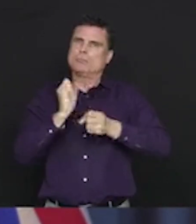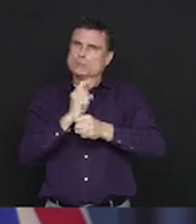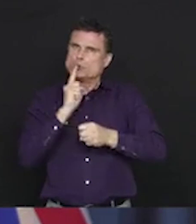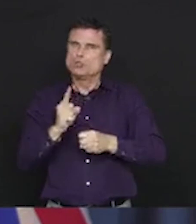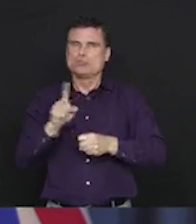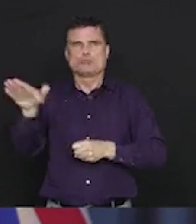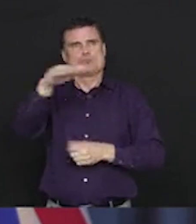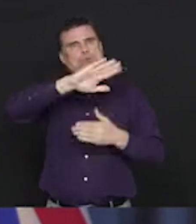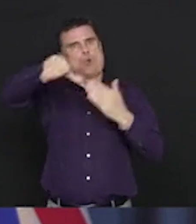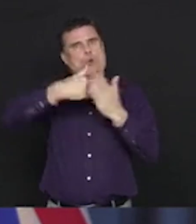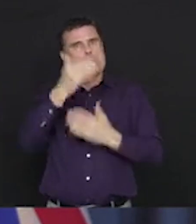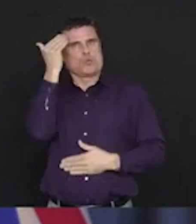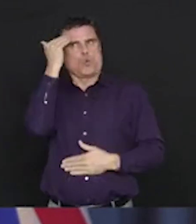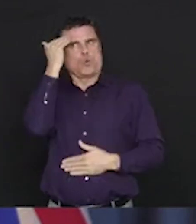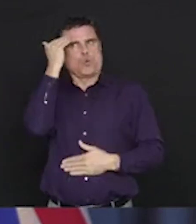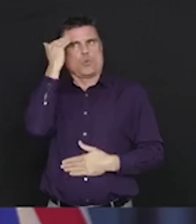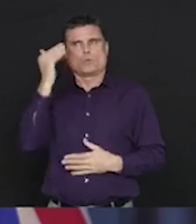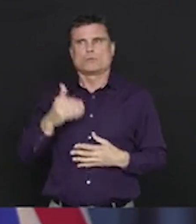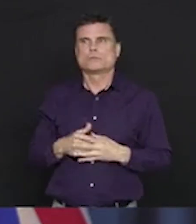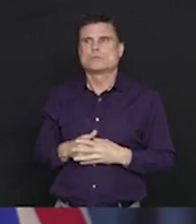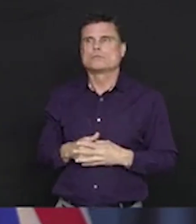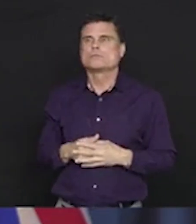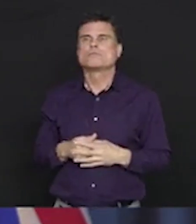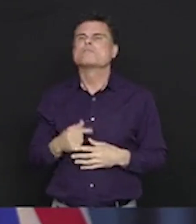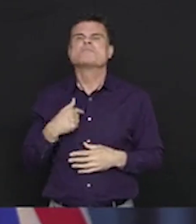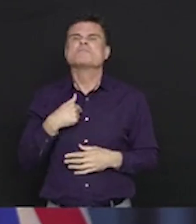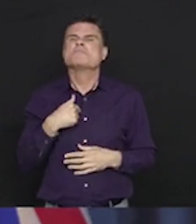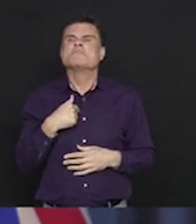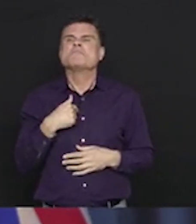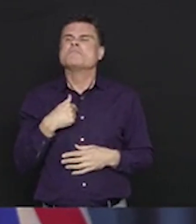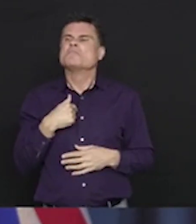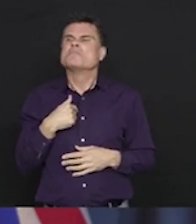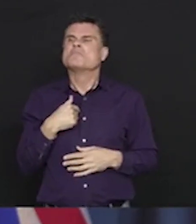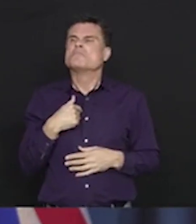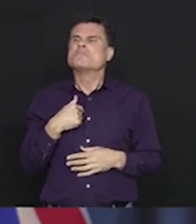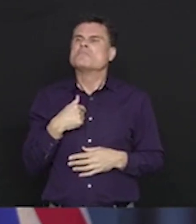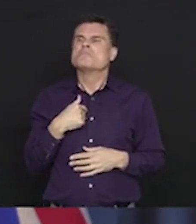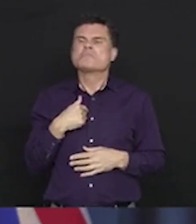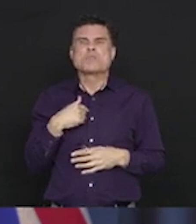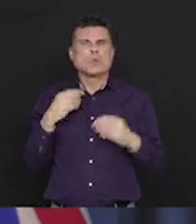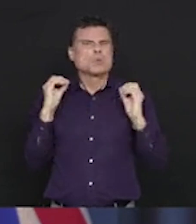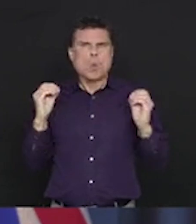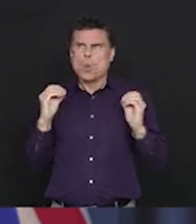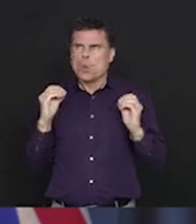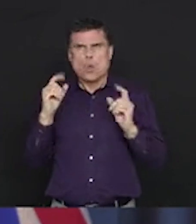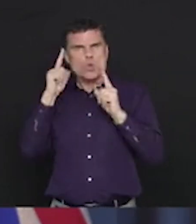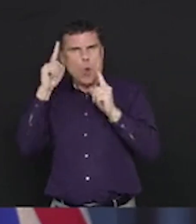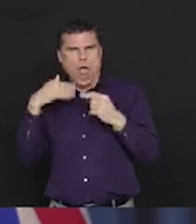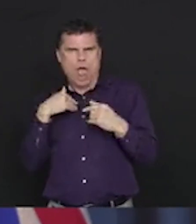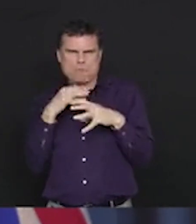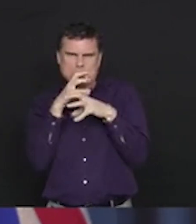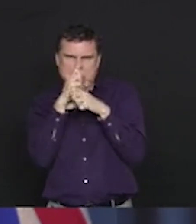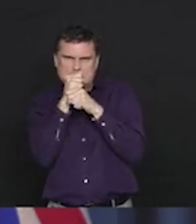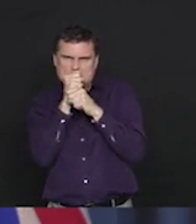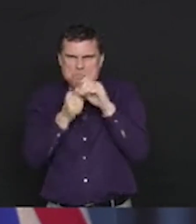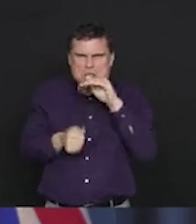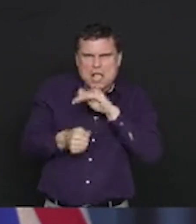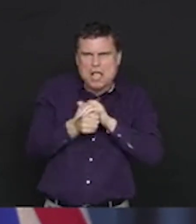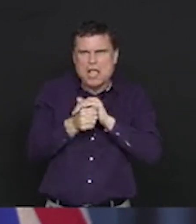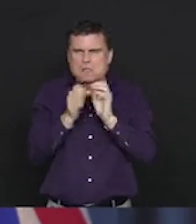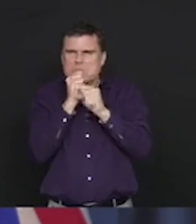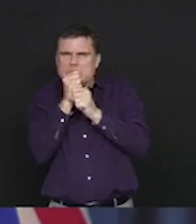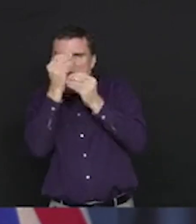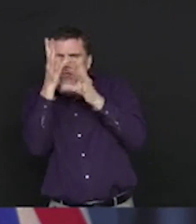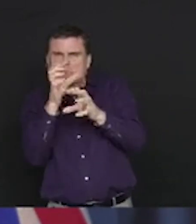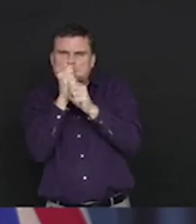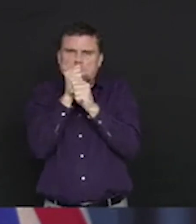the transition that we are seeing is that we now have community spread, and we don't have the ability to know everybody